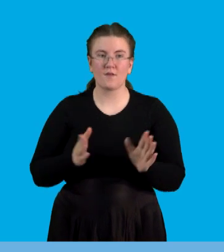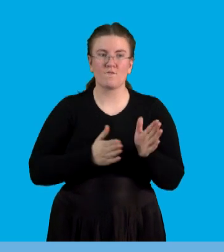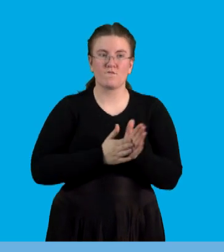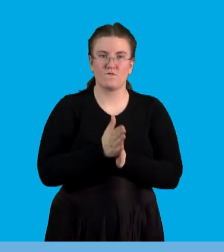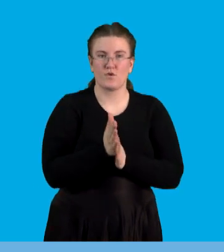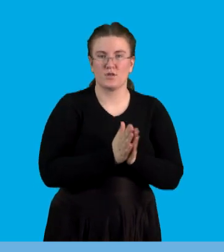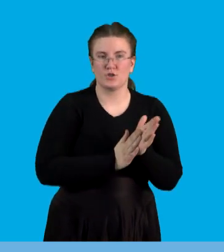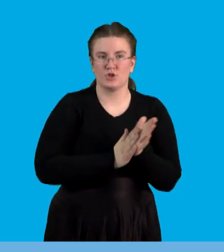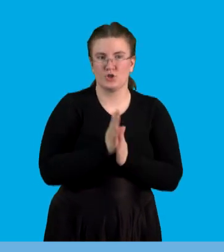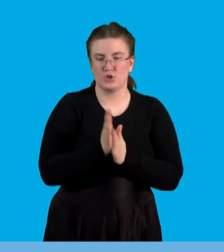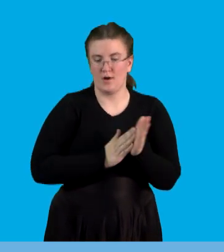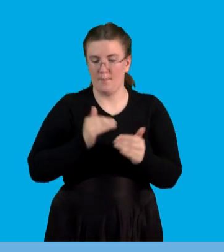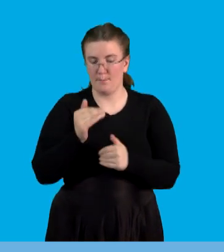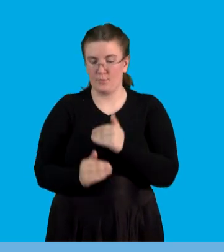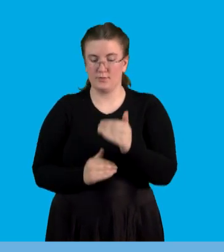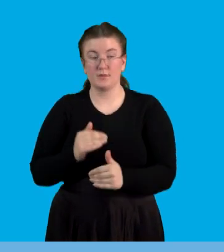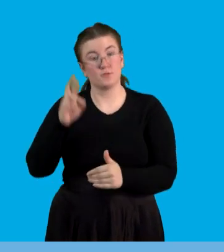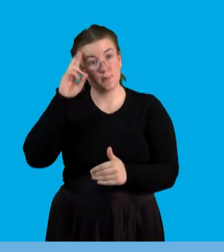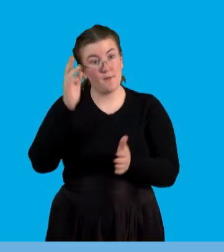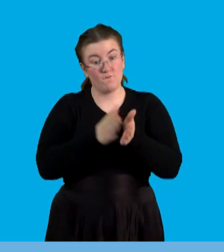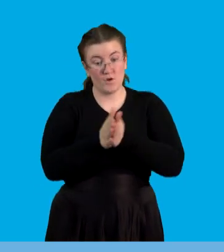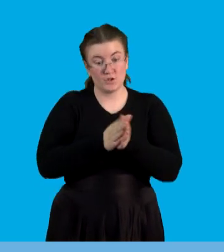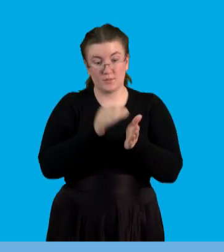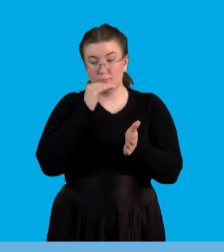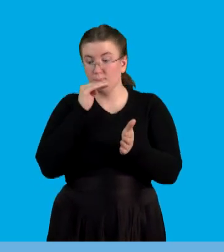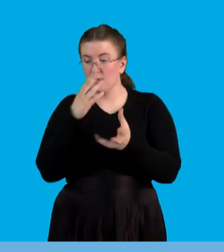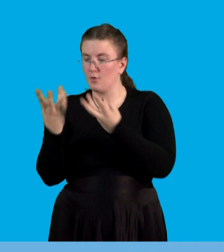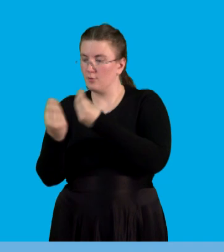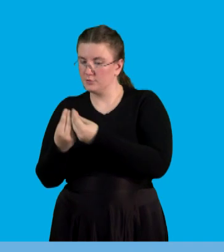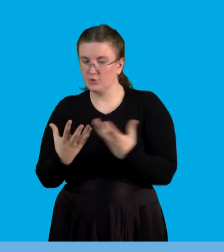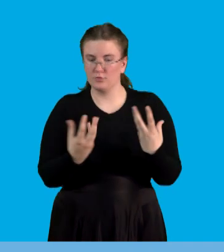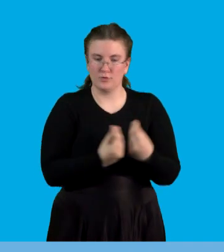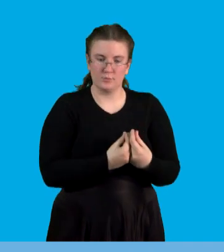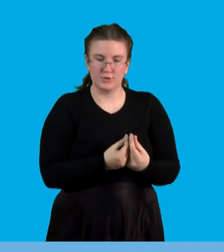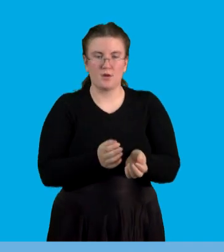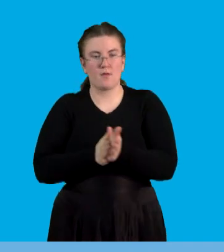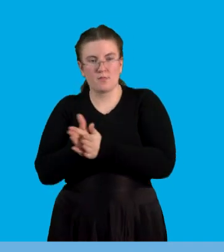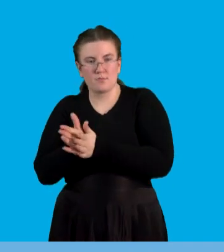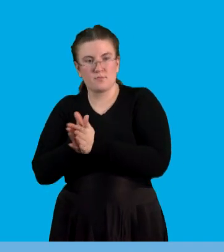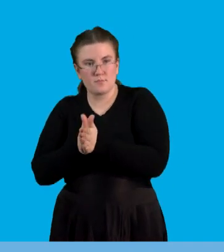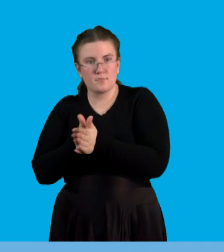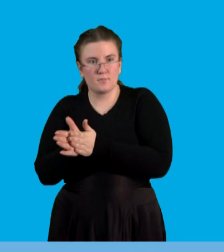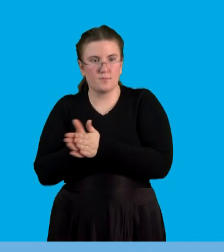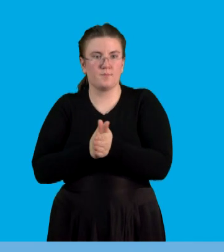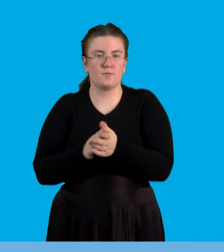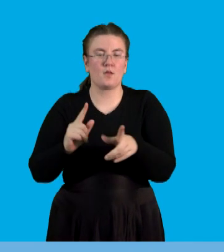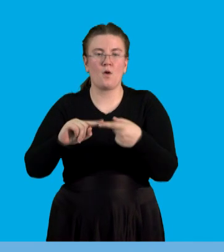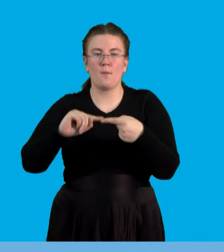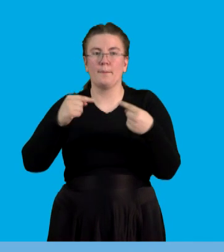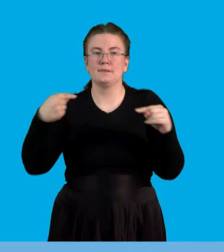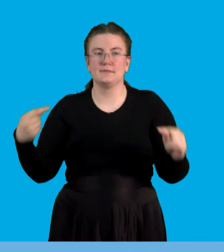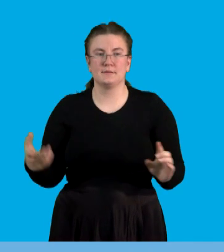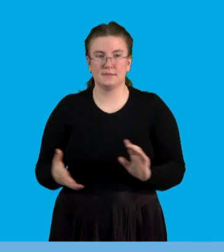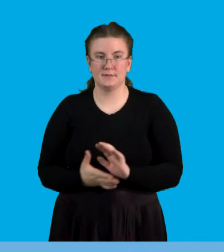the friction process. Remember friction, that's now two objects rubbing against each other, and the frictional force is always opposing